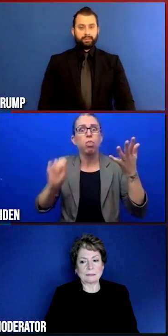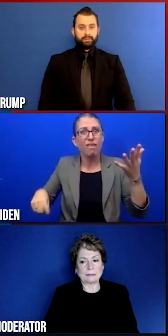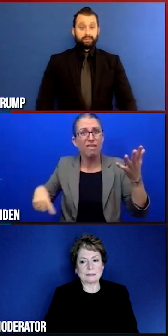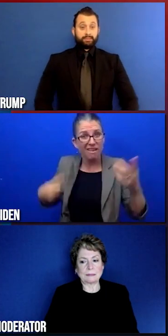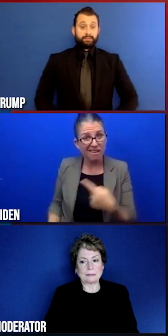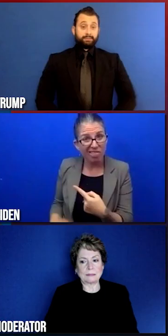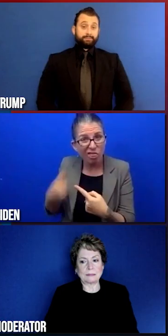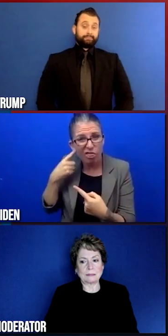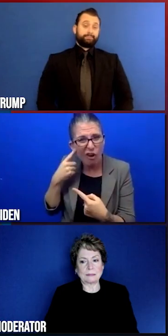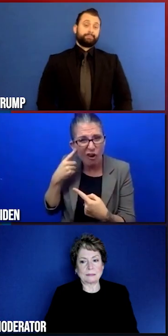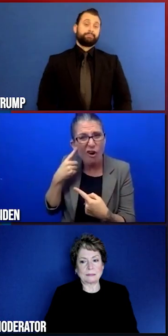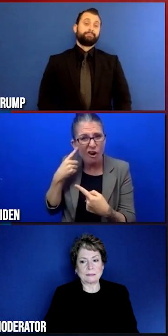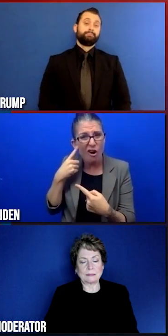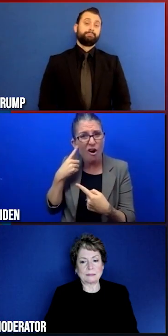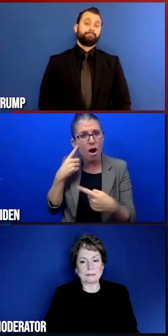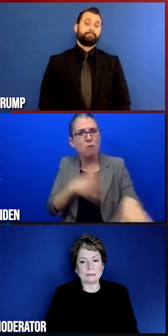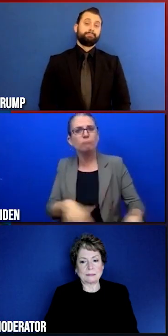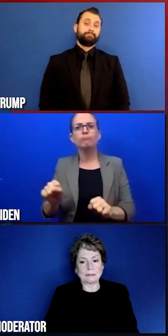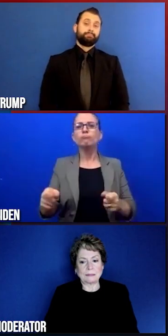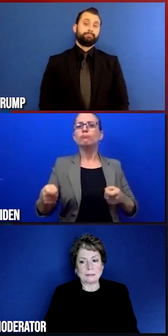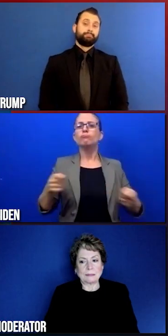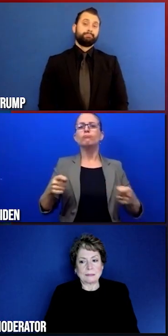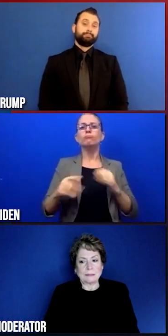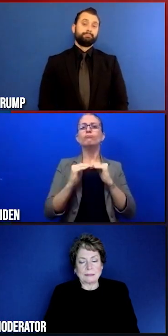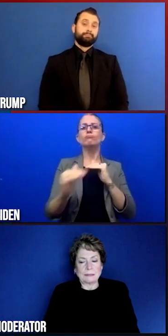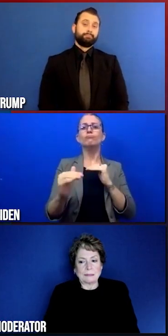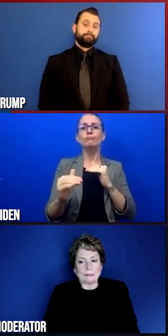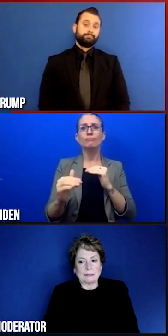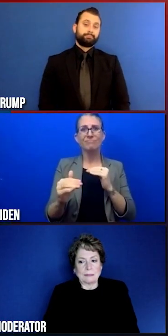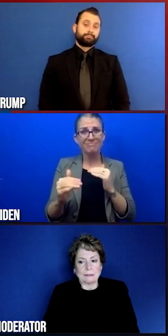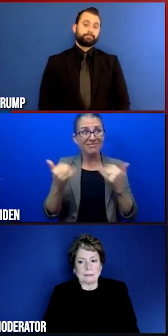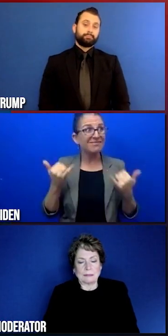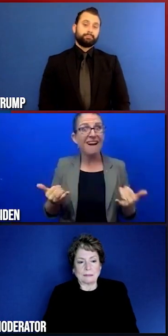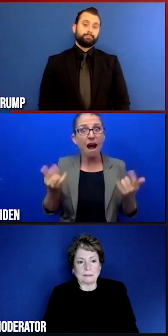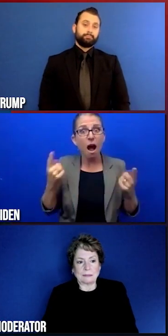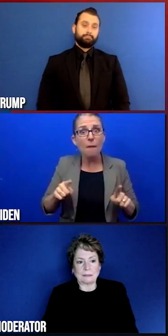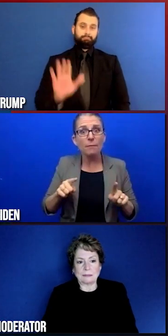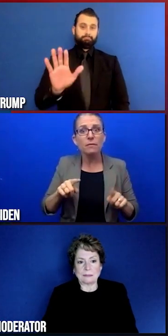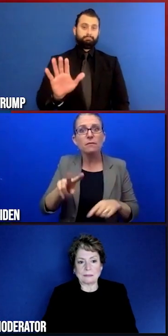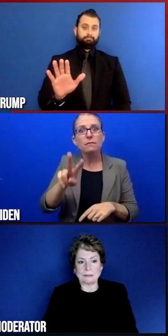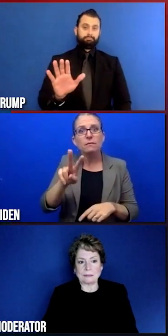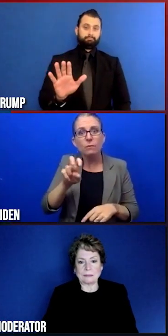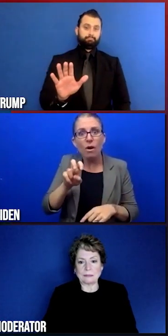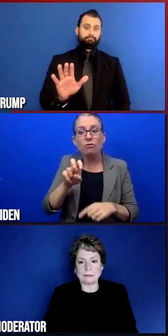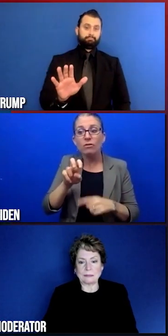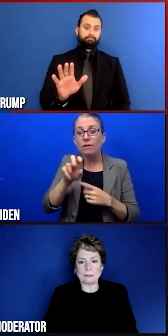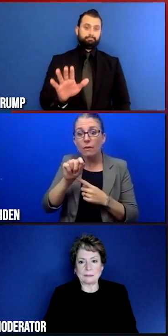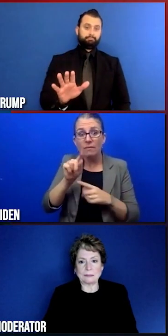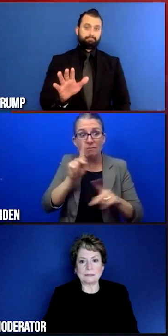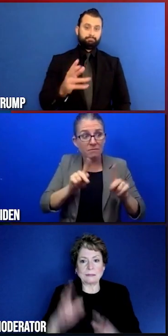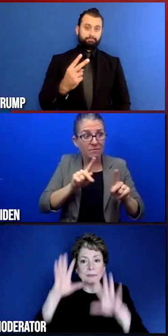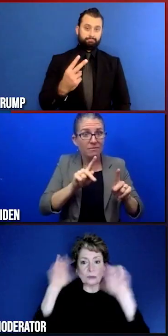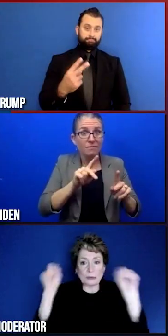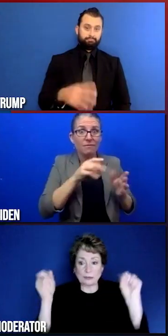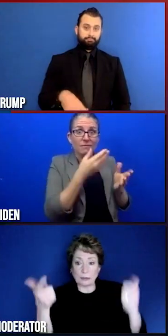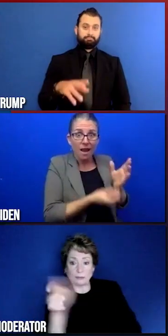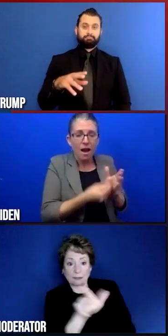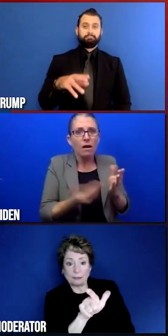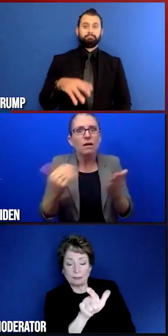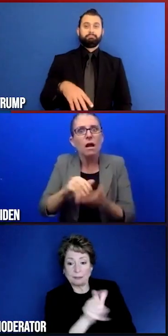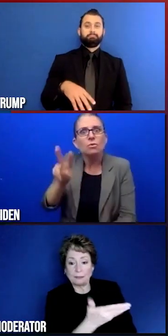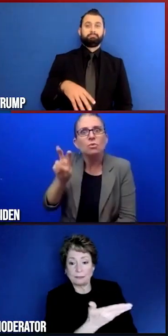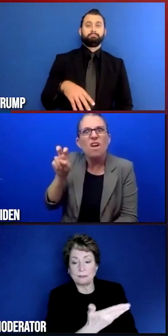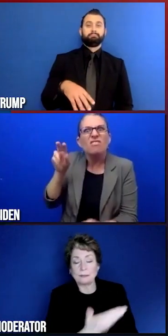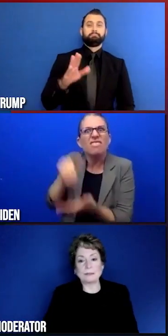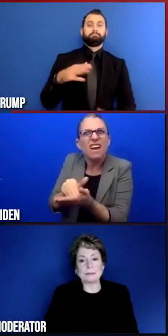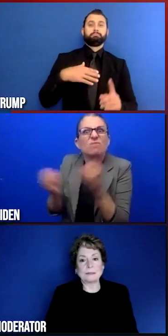lose 200,000 more people. President Trump. Look, perhaps just to finish this, I was kidding on that, but